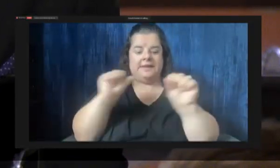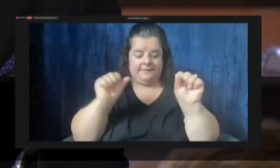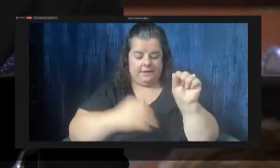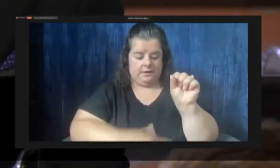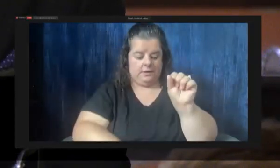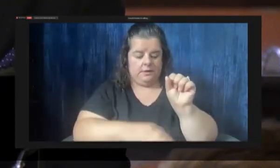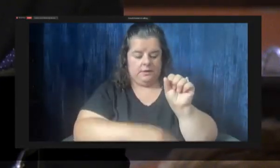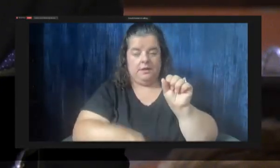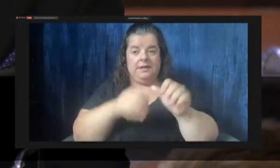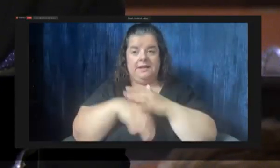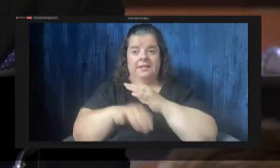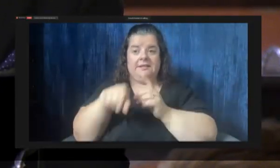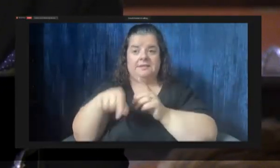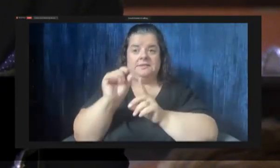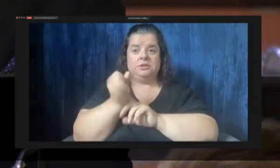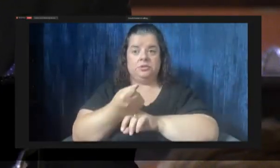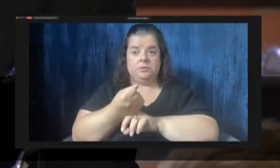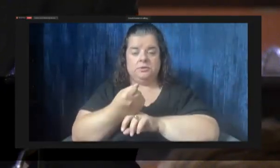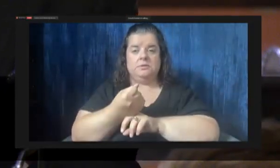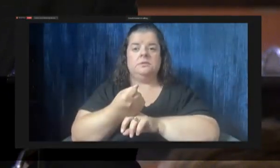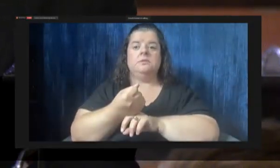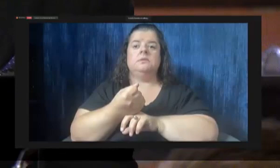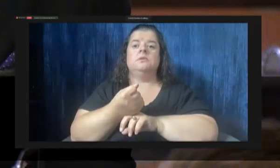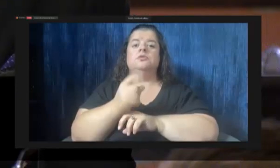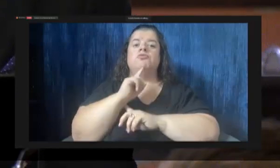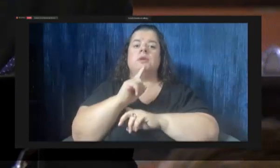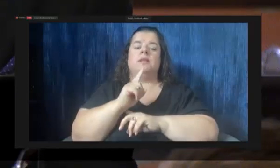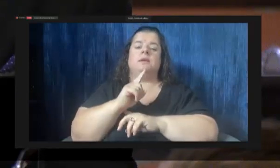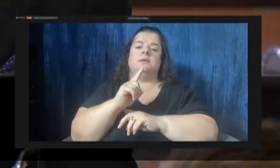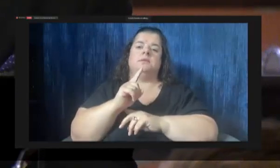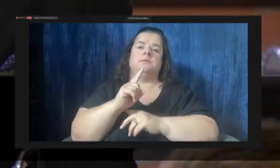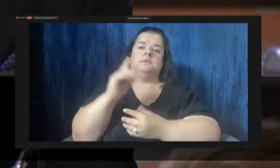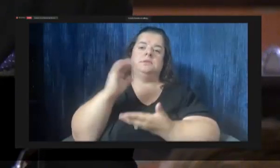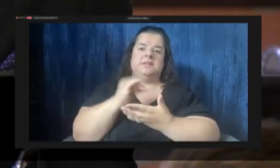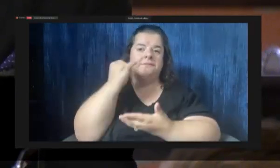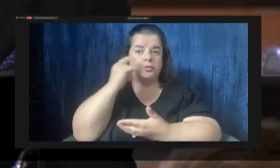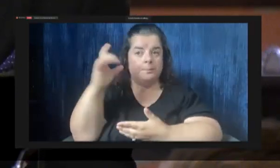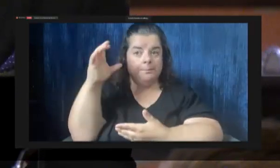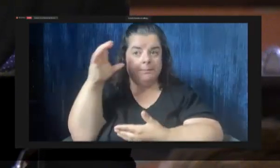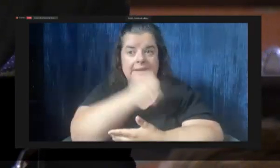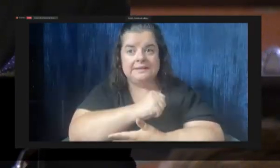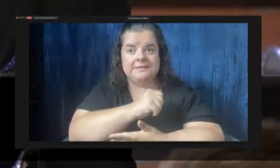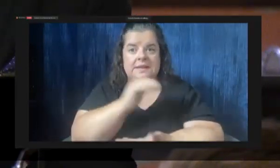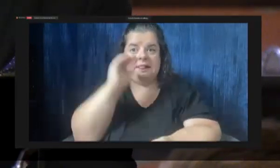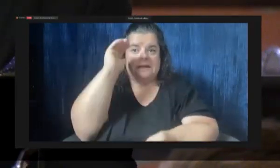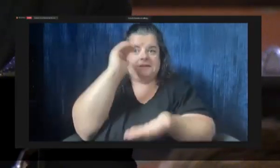situation like this. It dramatically decreases, even if you miss, it dramatically decreases the